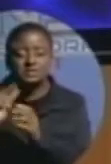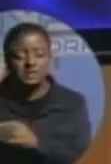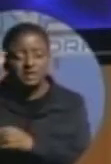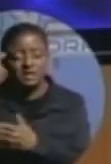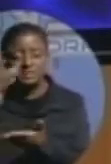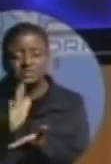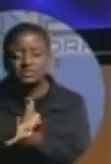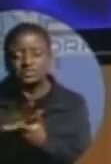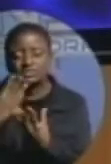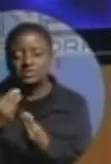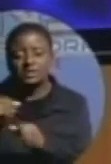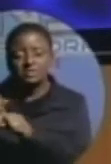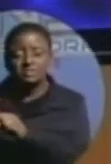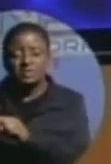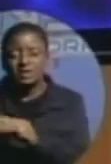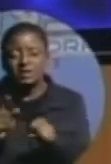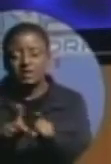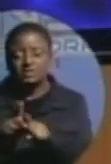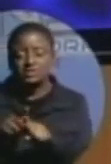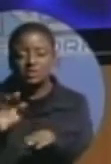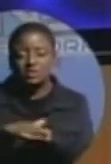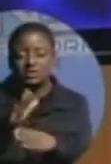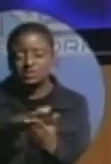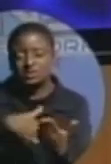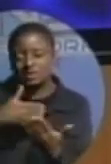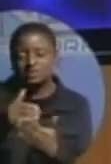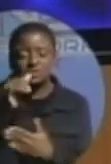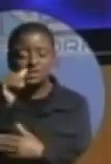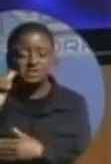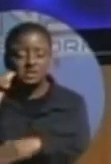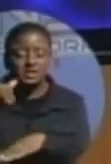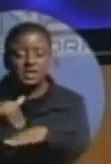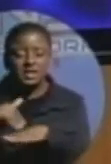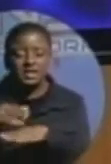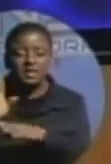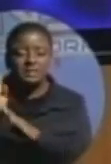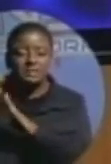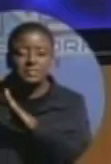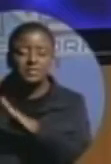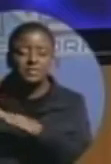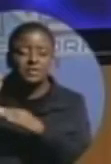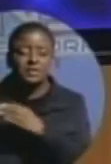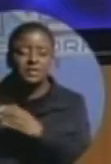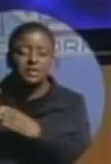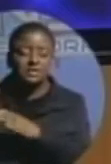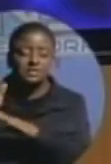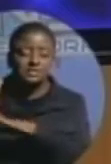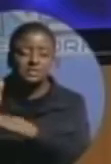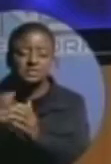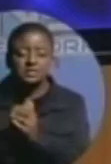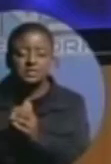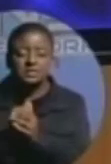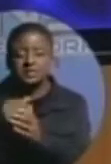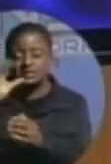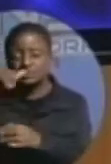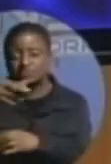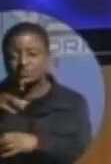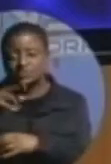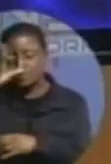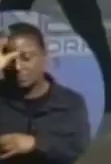school softball also on the schedule yesterday at the Blue Hill Sporting Complex, both the junior boys and junior girls on the schedule.